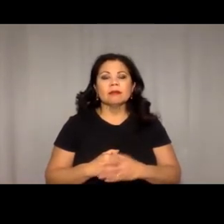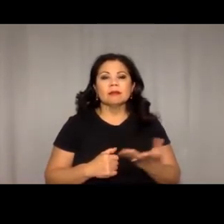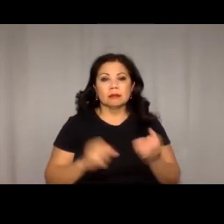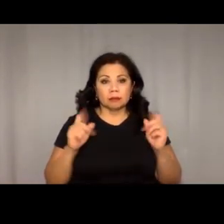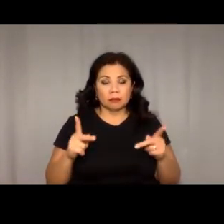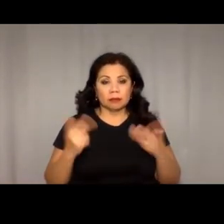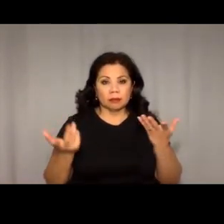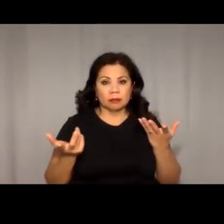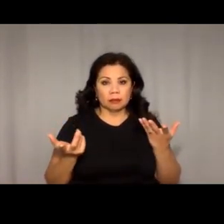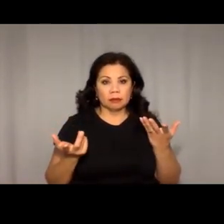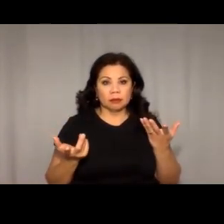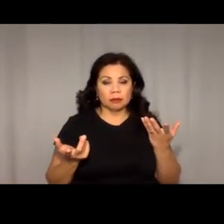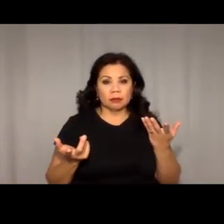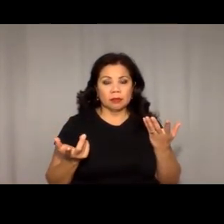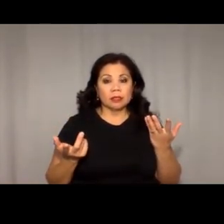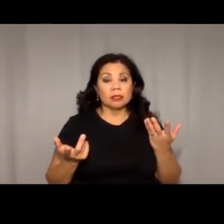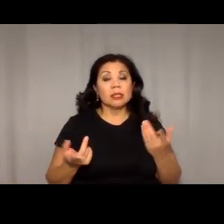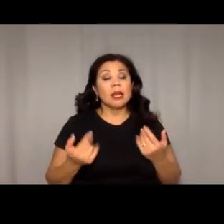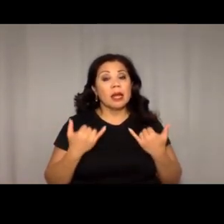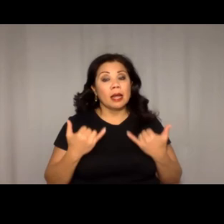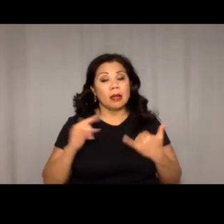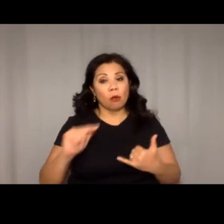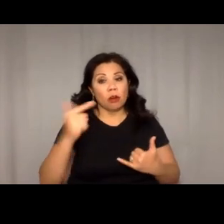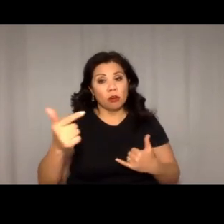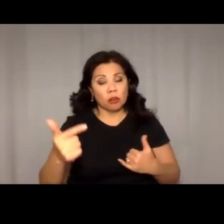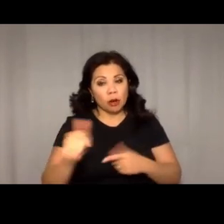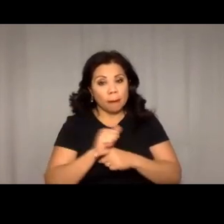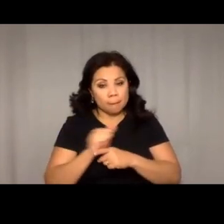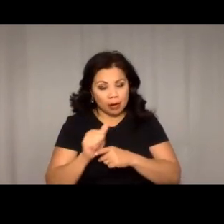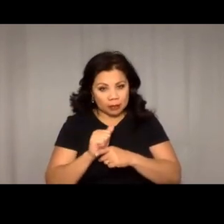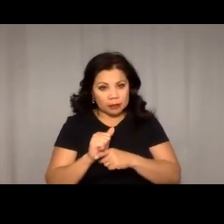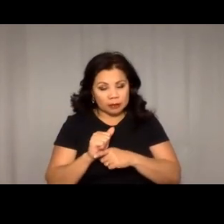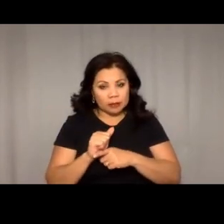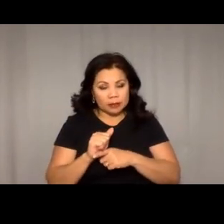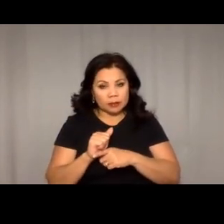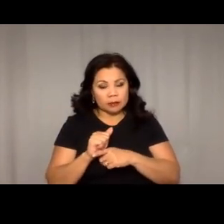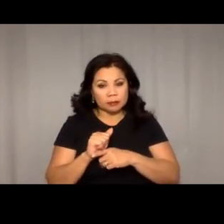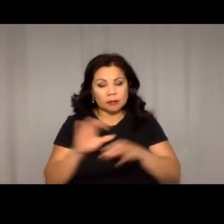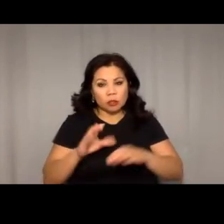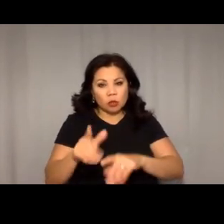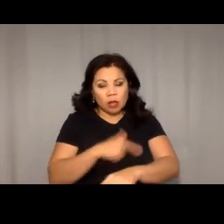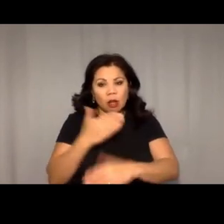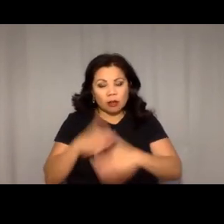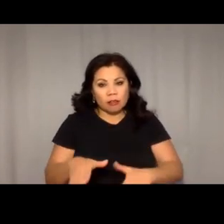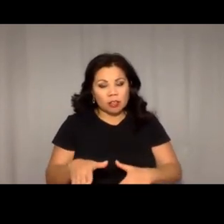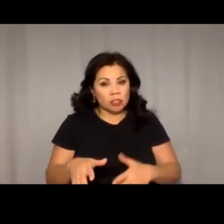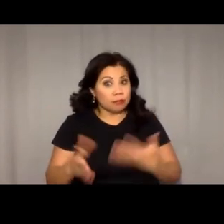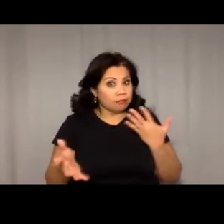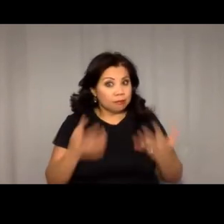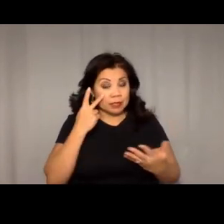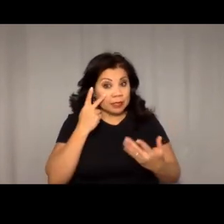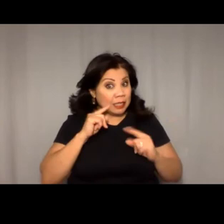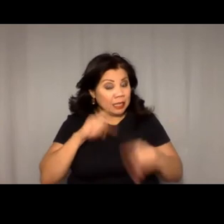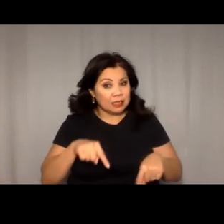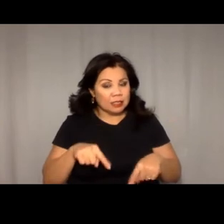All right, so I'm actually gonna have you practice this one. Go ahead and do some long division for this one and see what you get, and then come